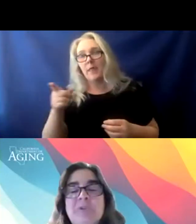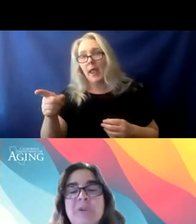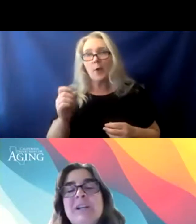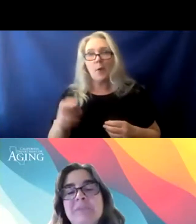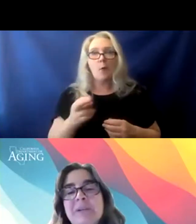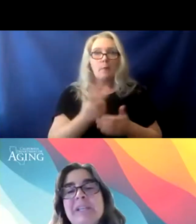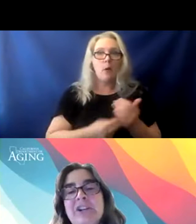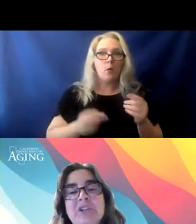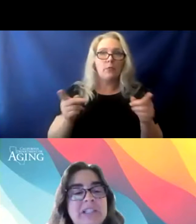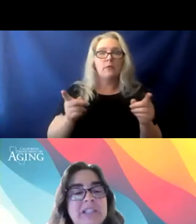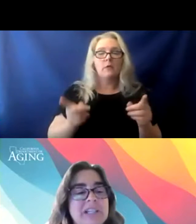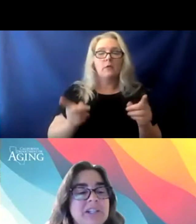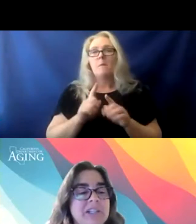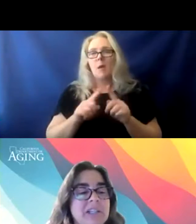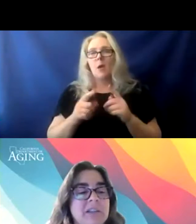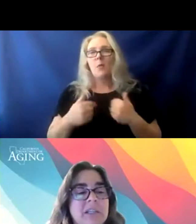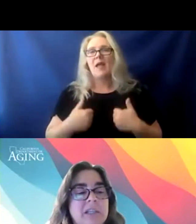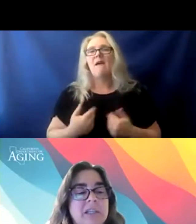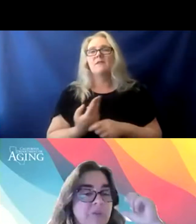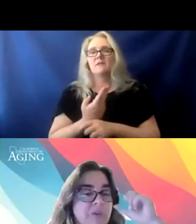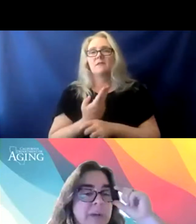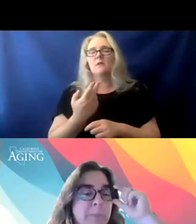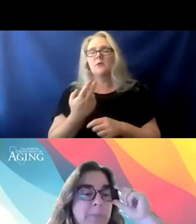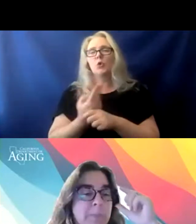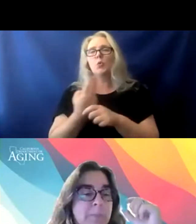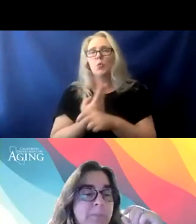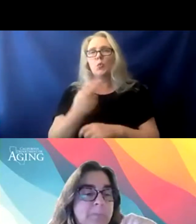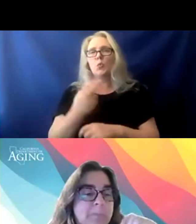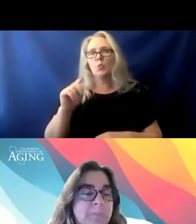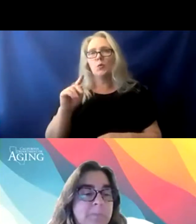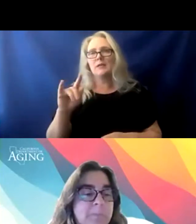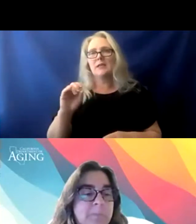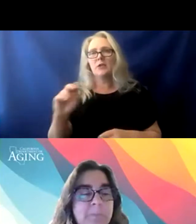But we do have some data on utilization in the dashboard already.